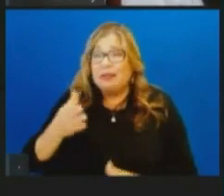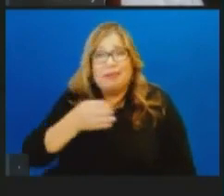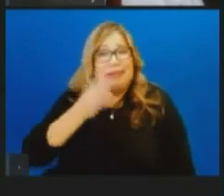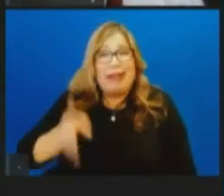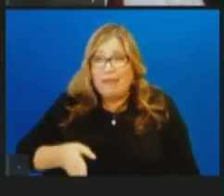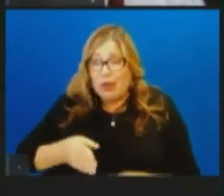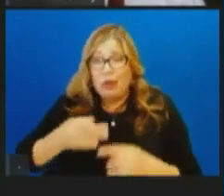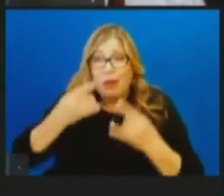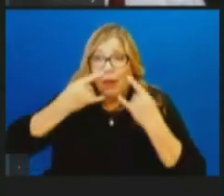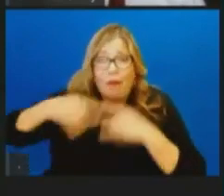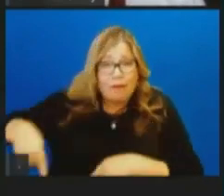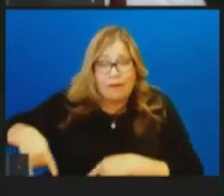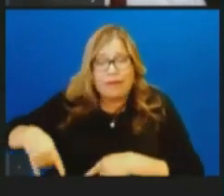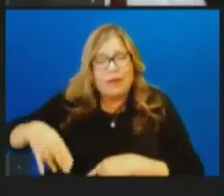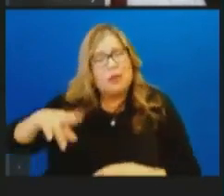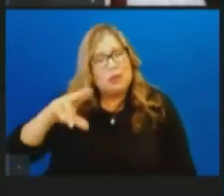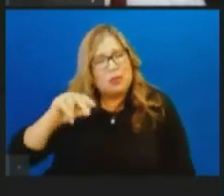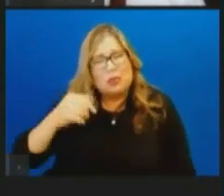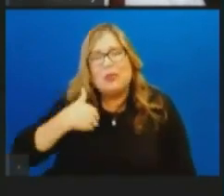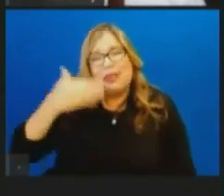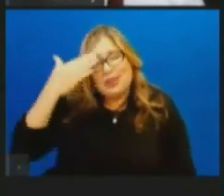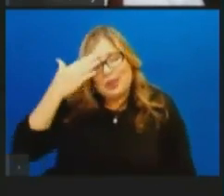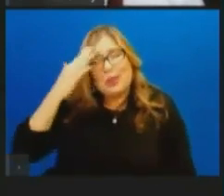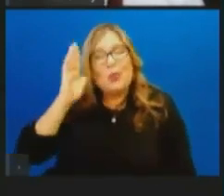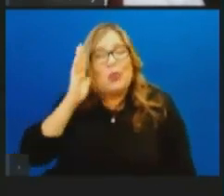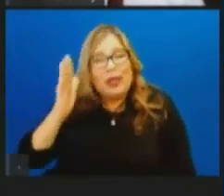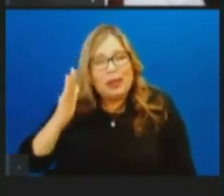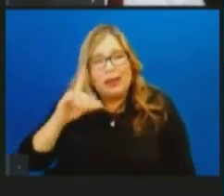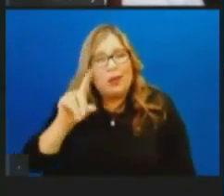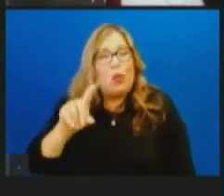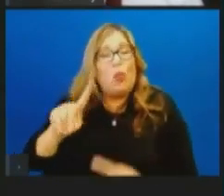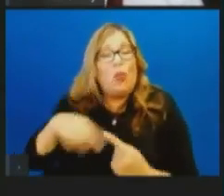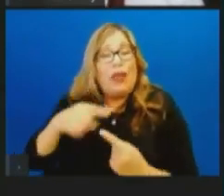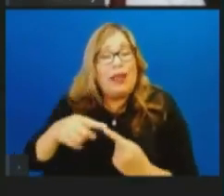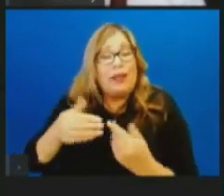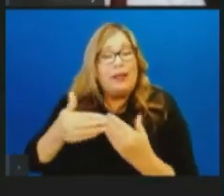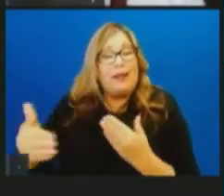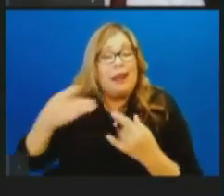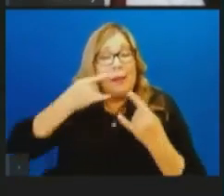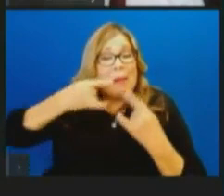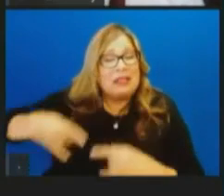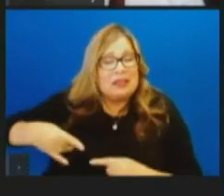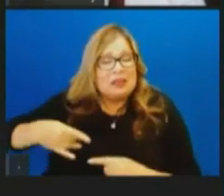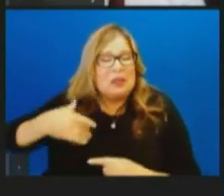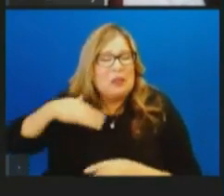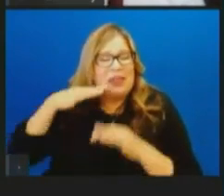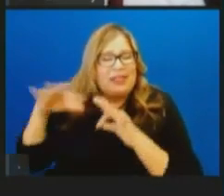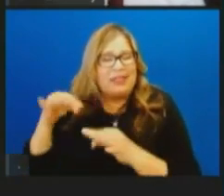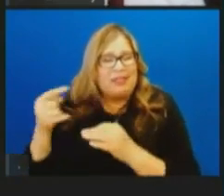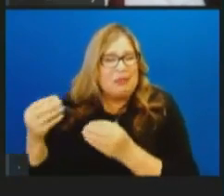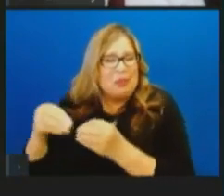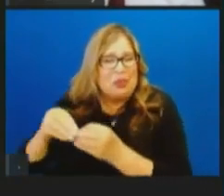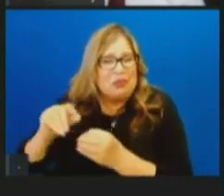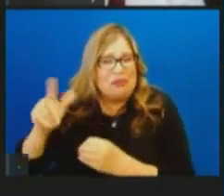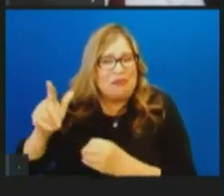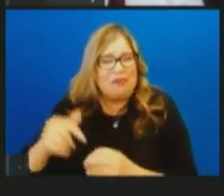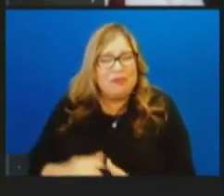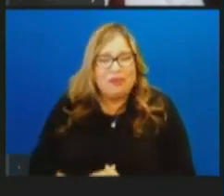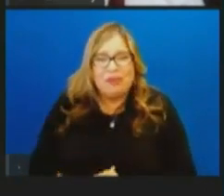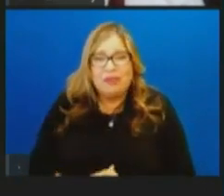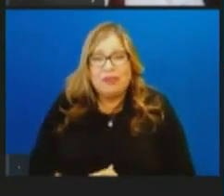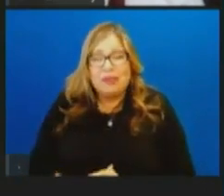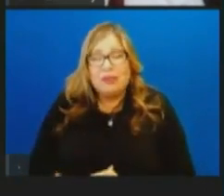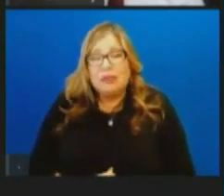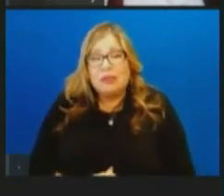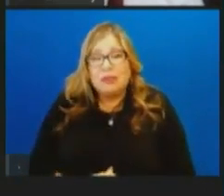it's not a question of if, it's a question of when. And I'll get into a little bit of that in a minute. And that we will always